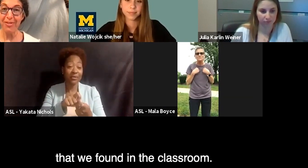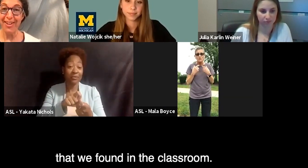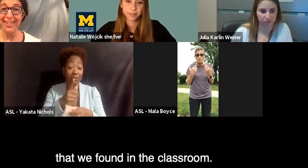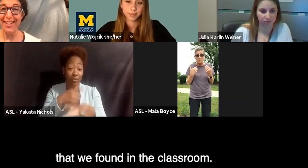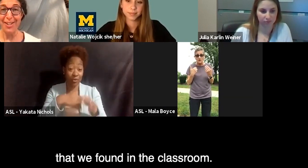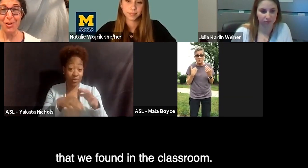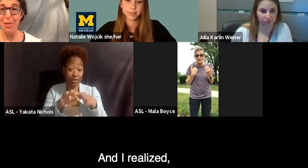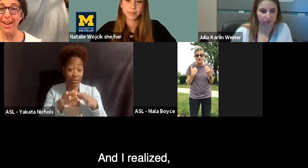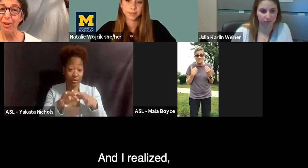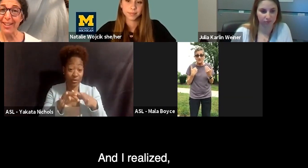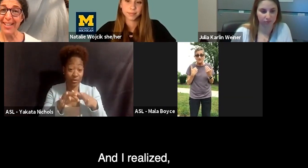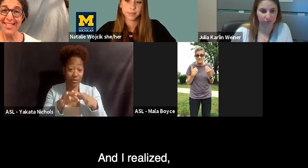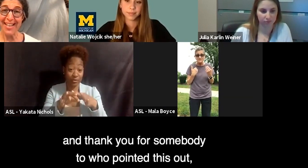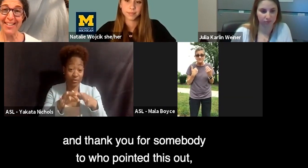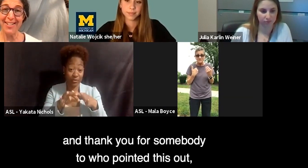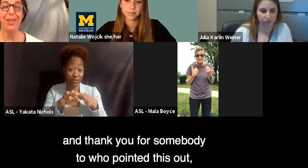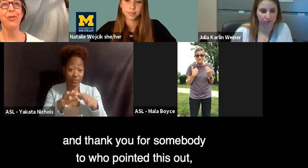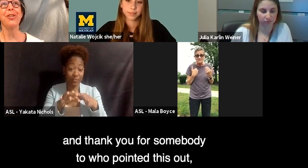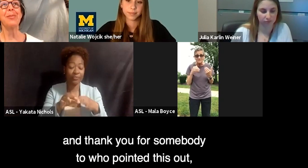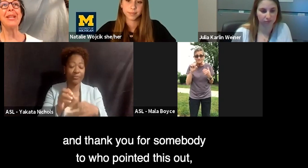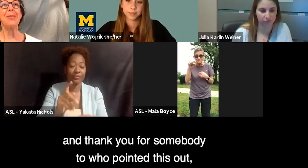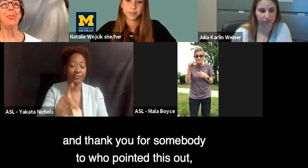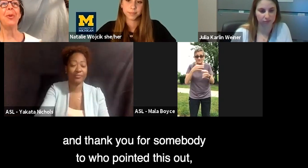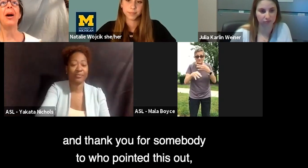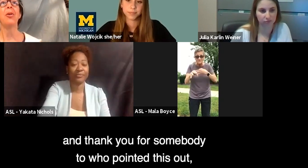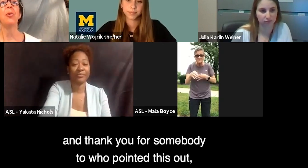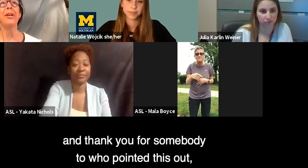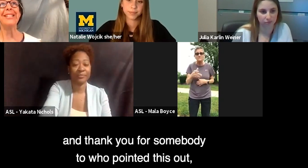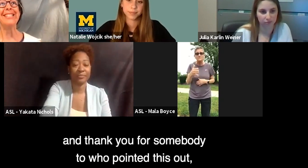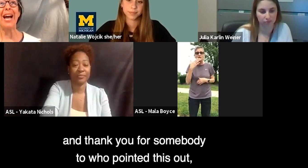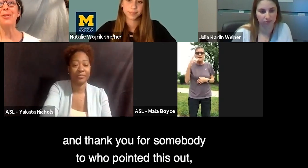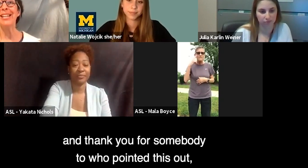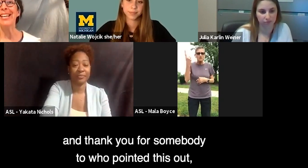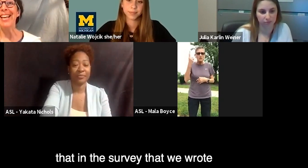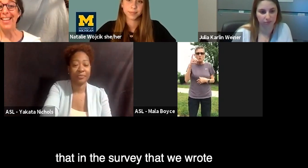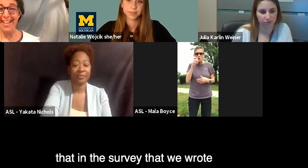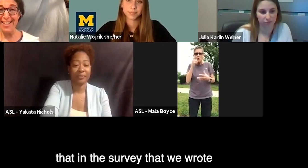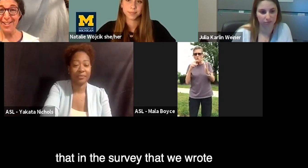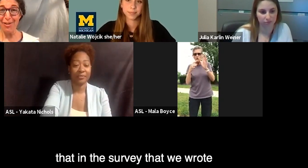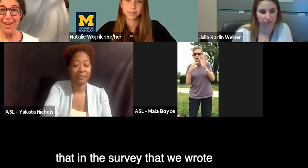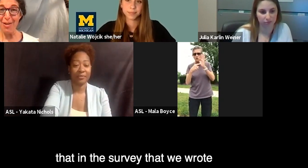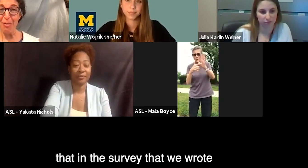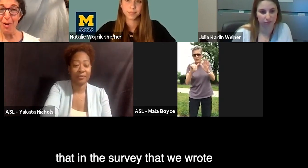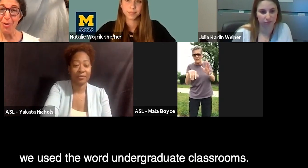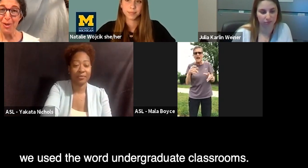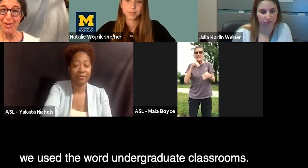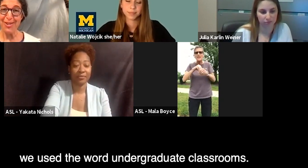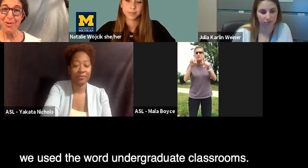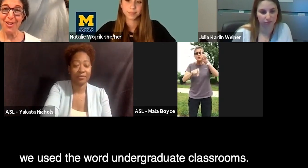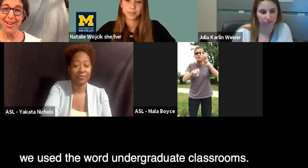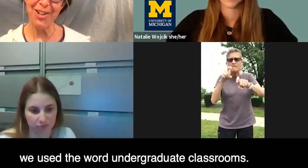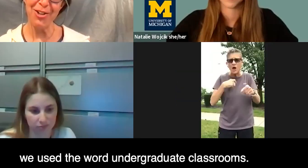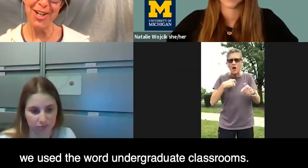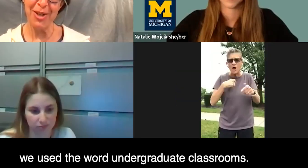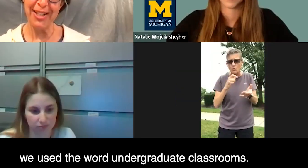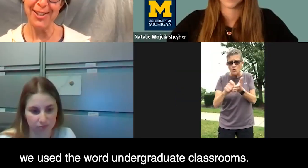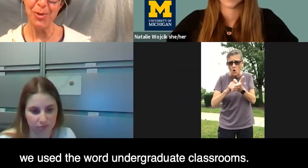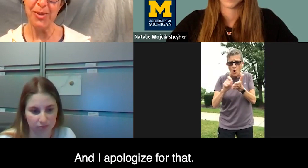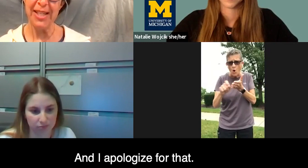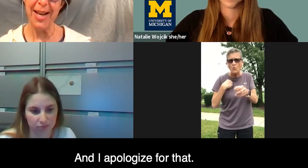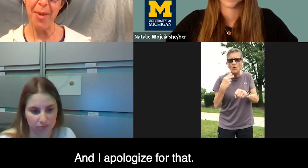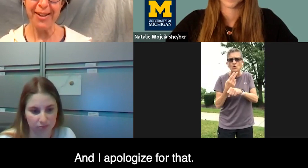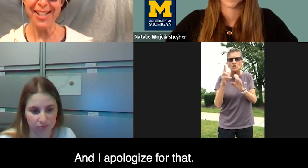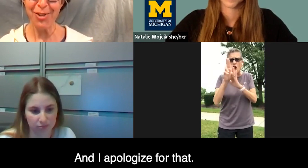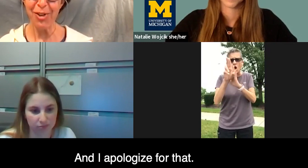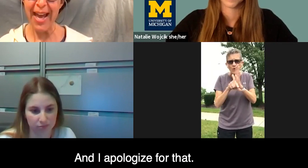norms that we found in the classroom. And I realized, and thank you for somebody who pointed this out, that in the survey that we wrote, we used the word undergraduate